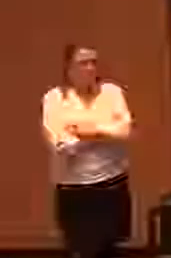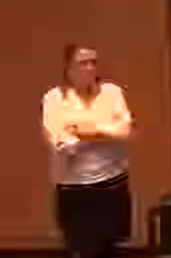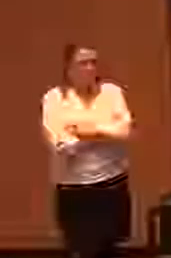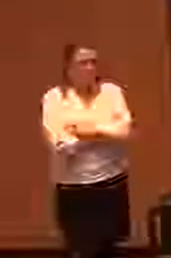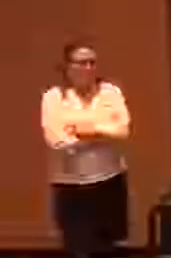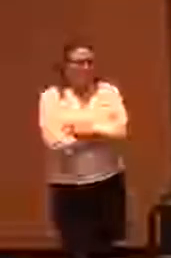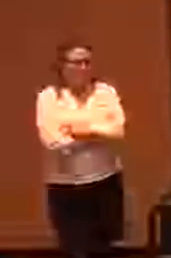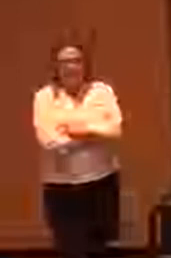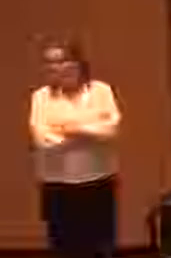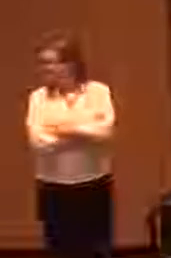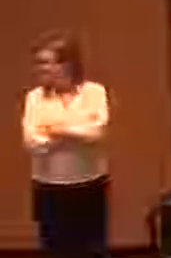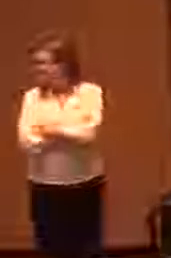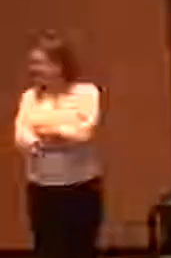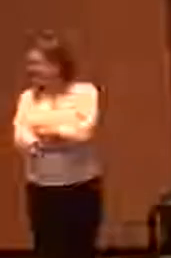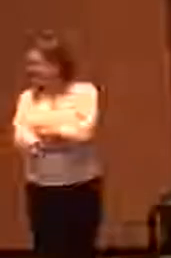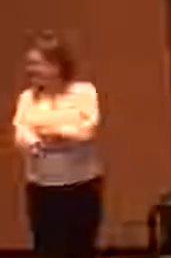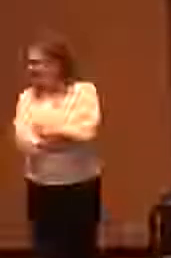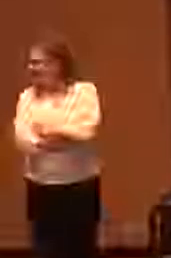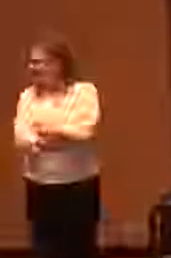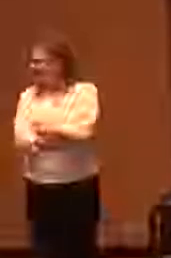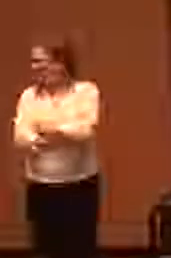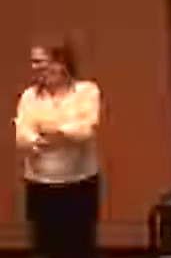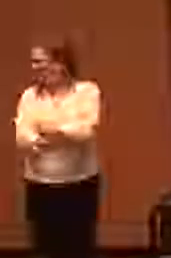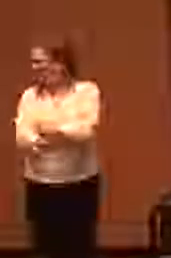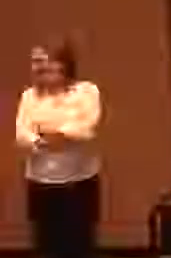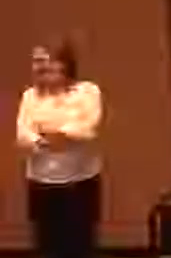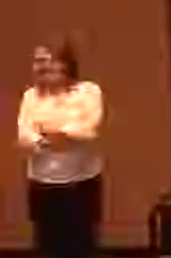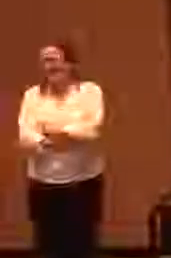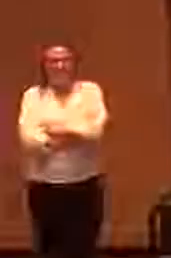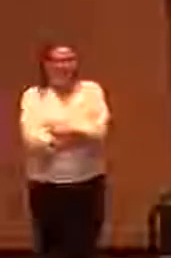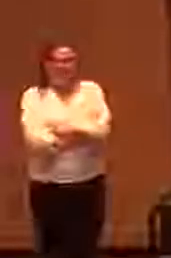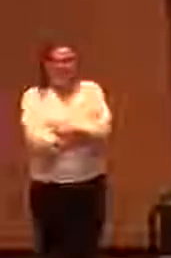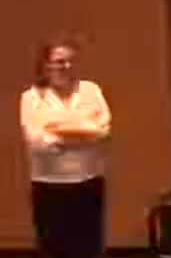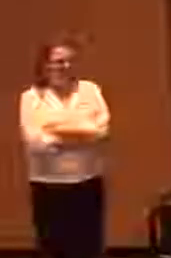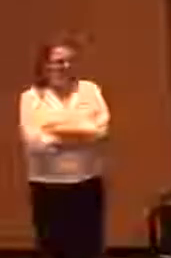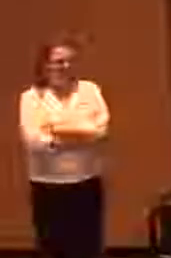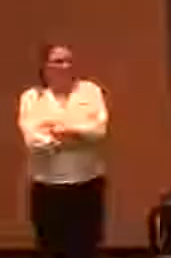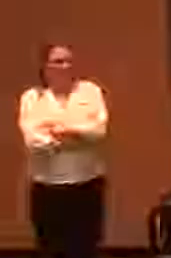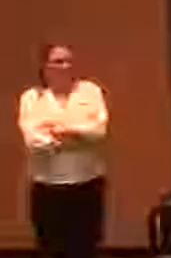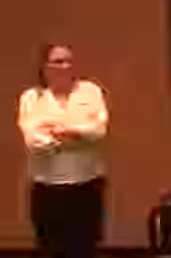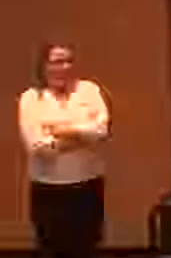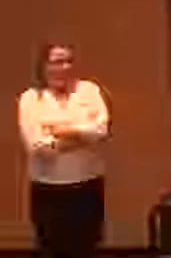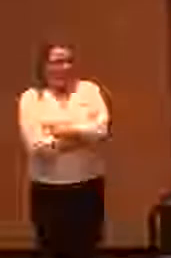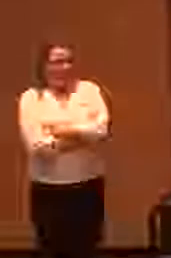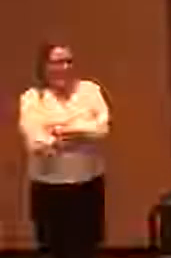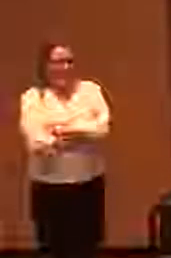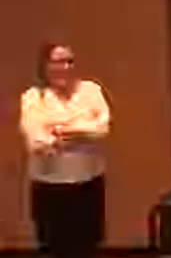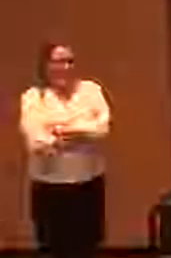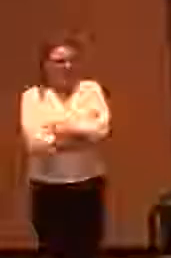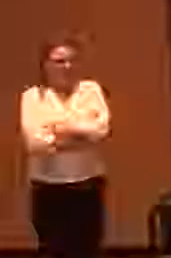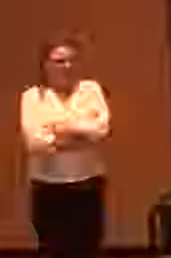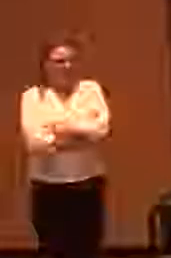pressure on us. And Canada declared a shortage of work in the labor force, of skilled labor